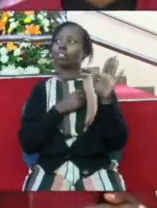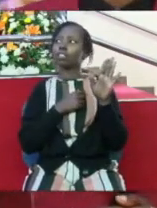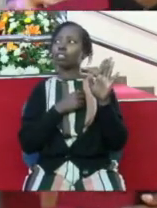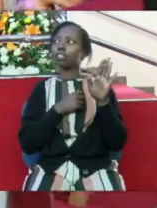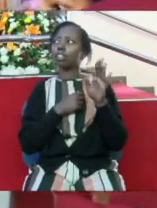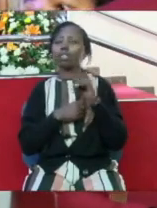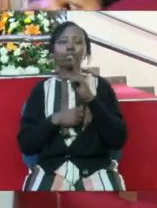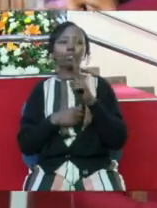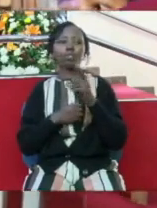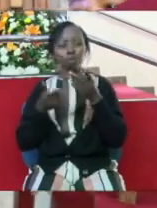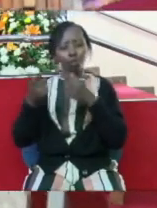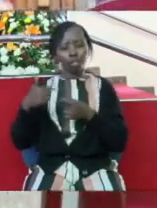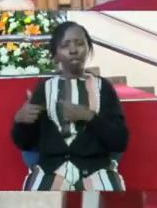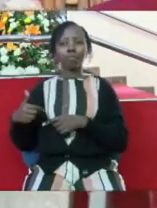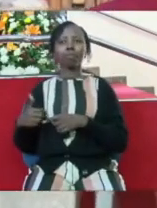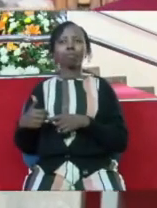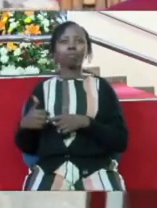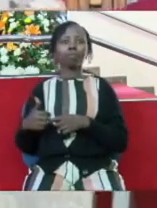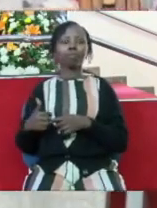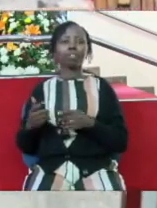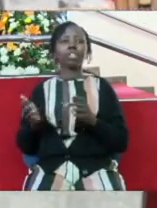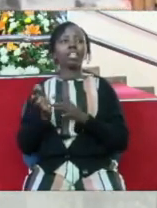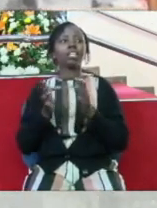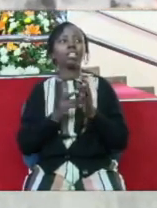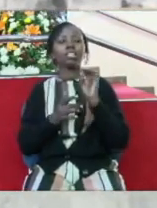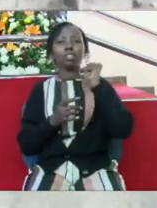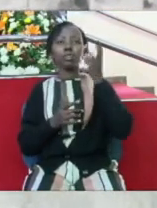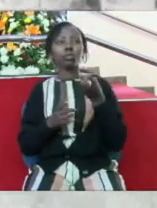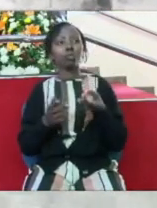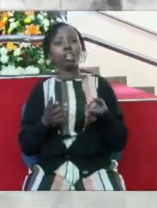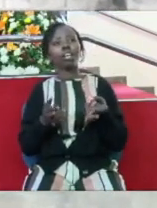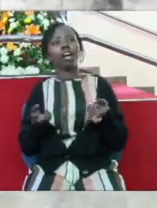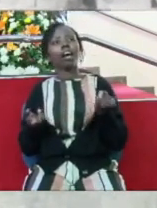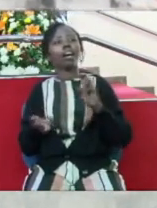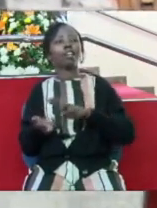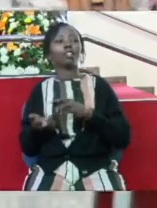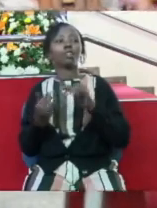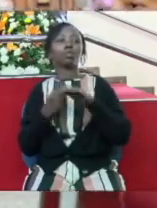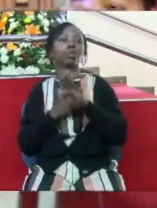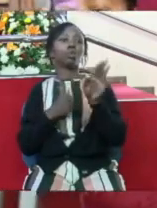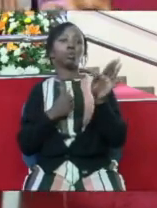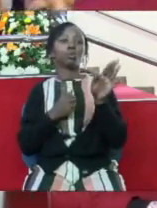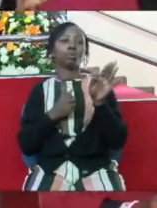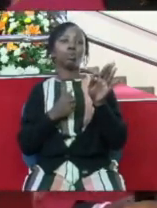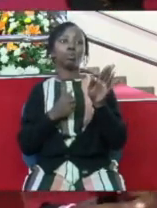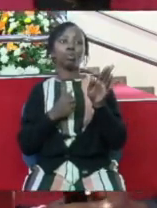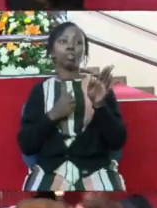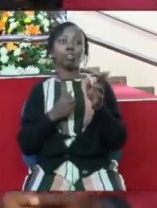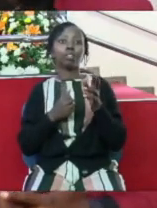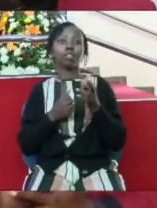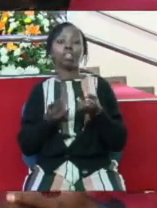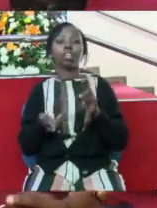just come. Unaweza songa hapa mbele. He can restore you. Anaweza kurejesha maisha yako. He can restore his love. Anaweza rejesha